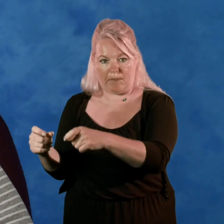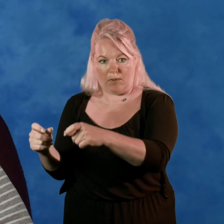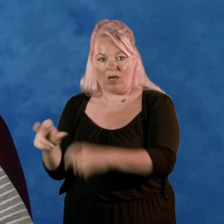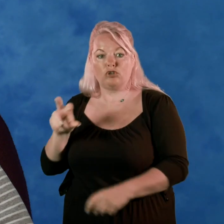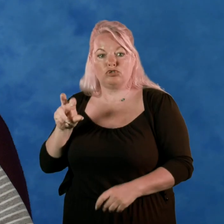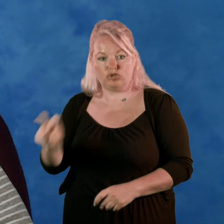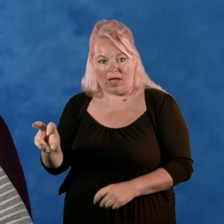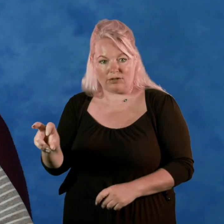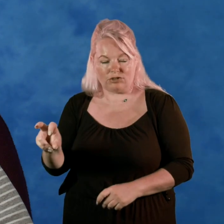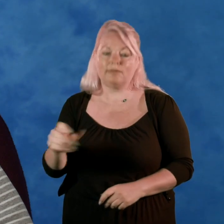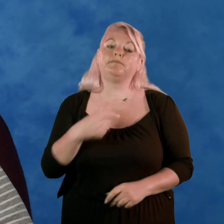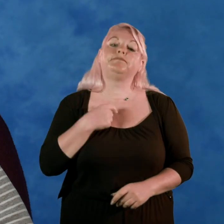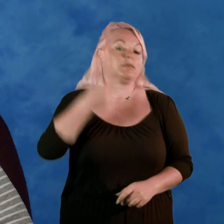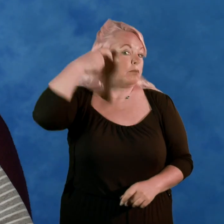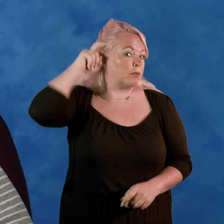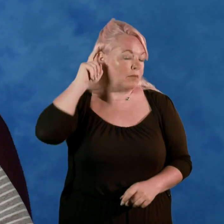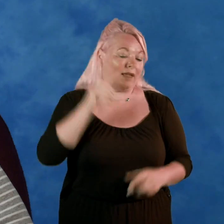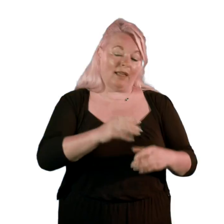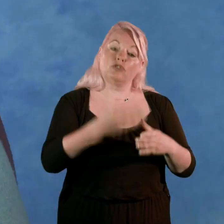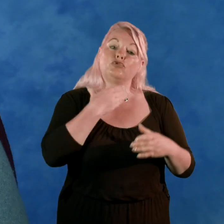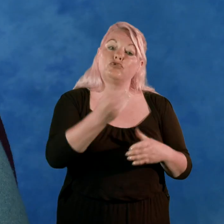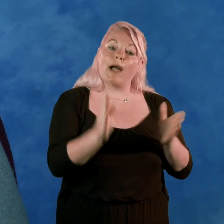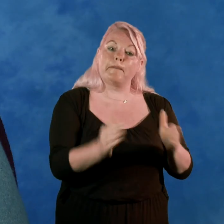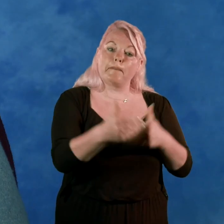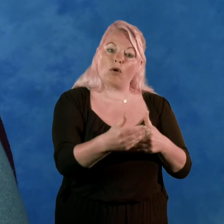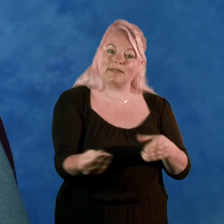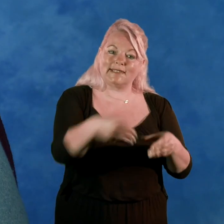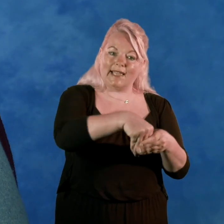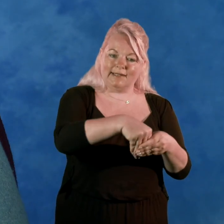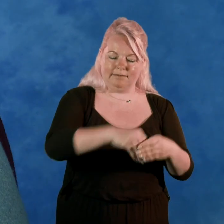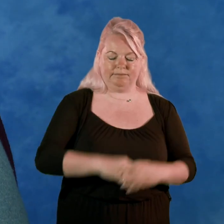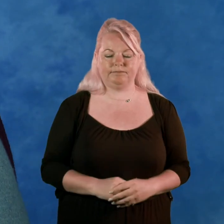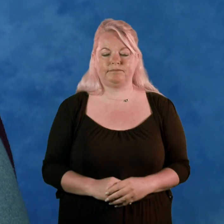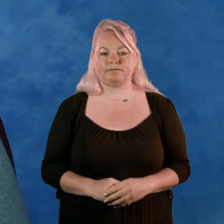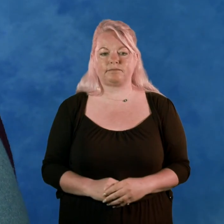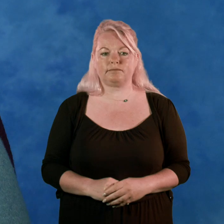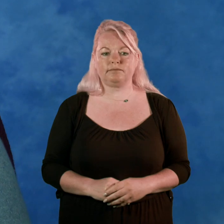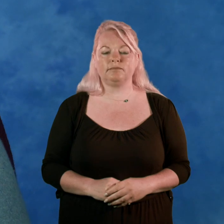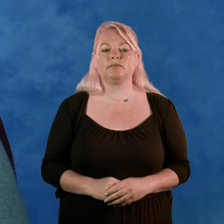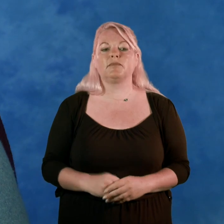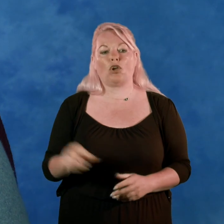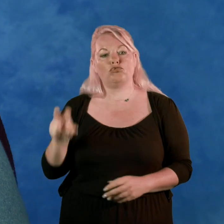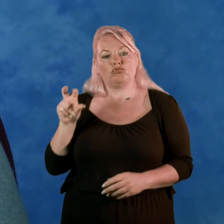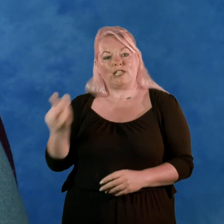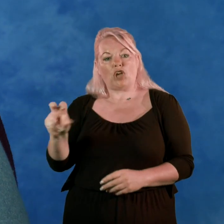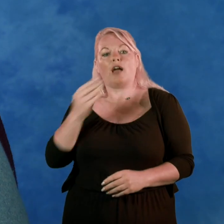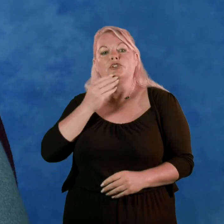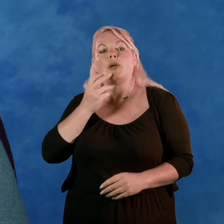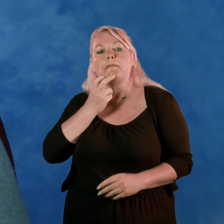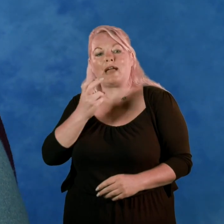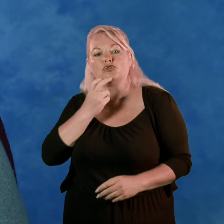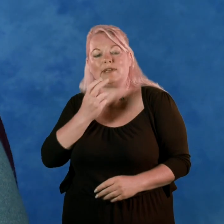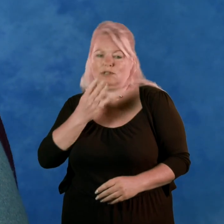the processor into the dehumidifier. I use the rechargeable